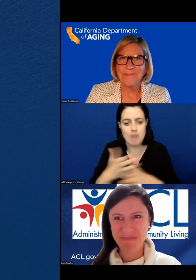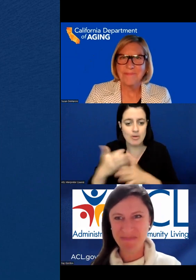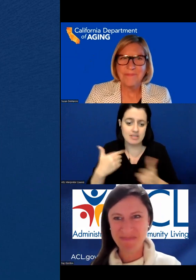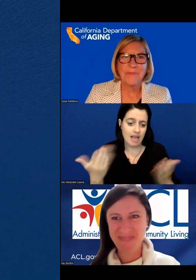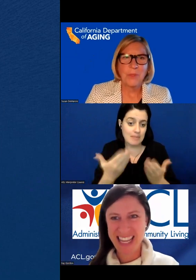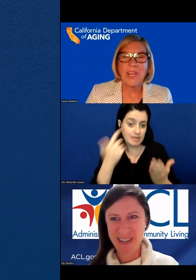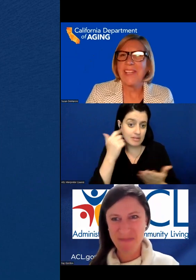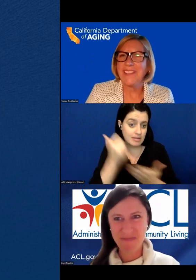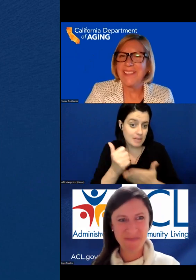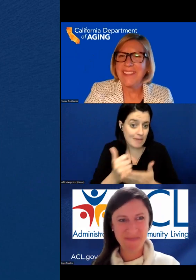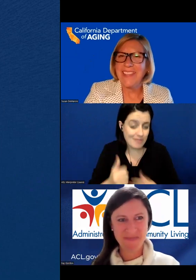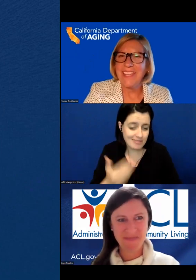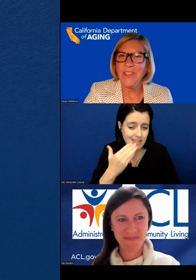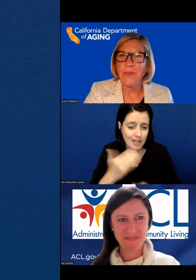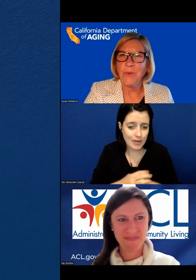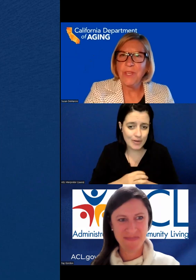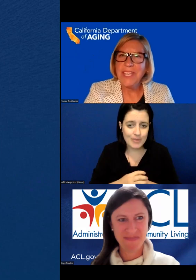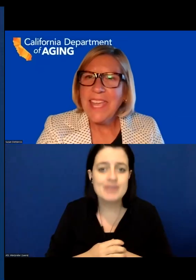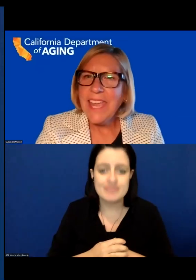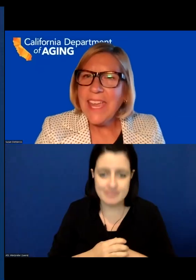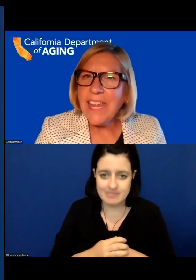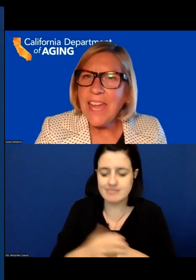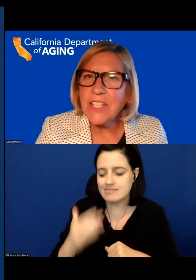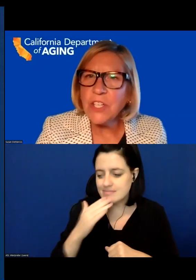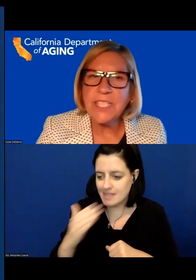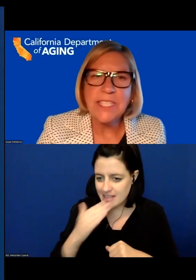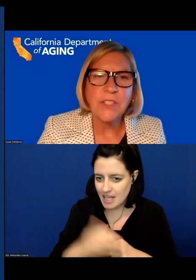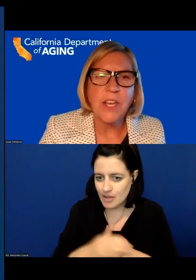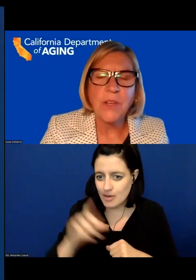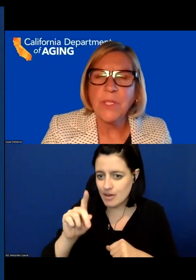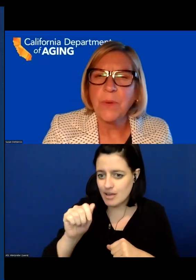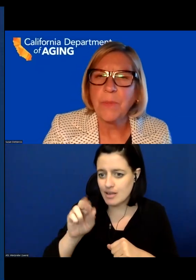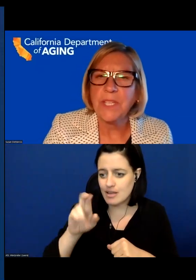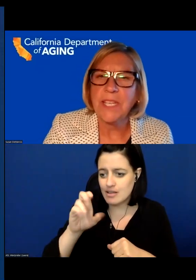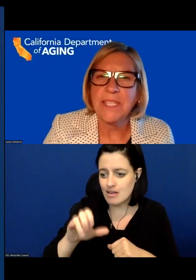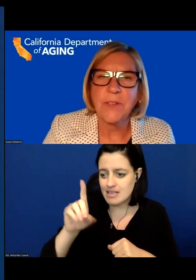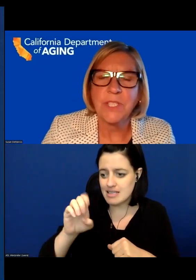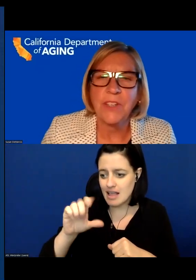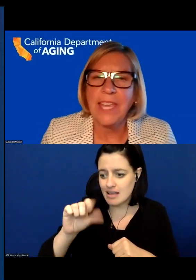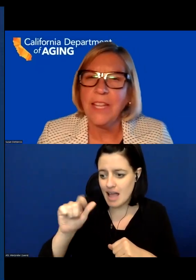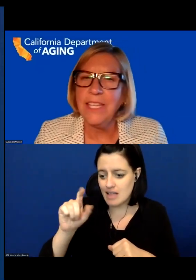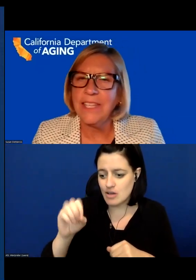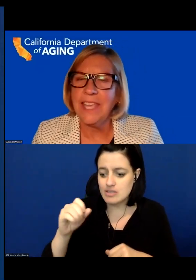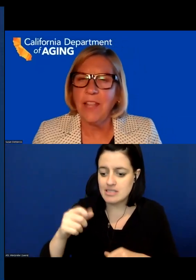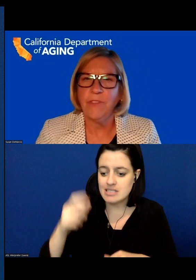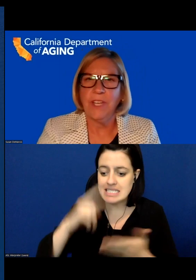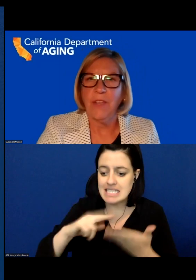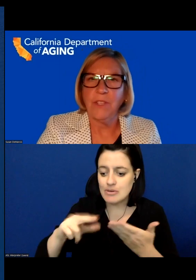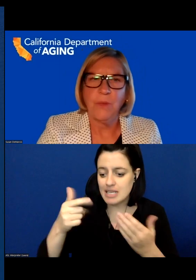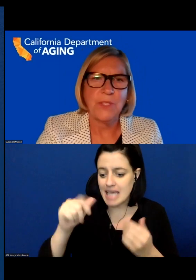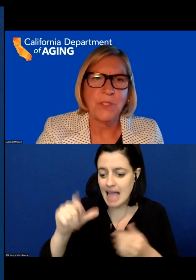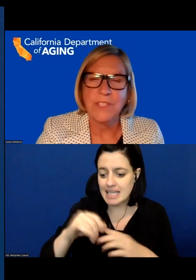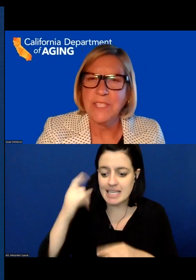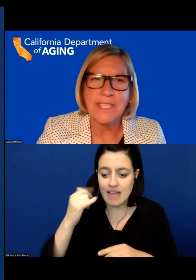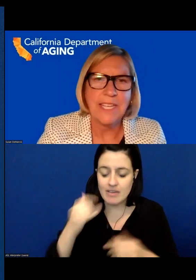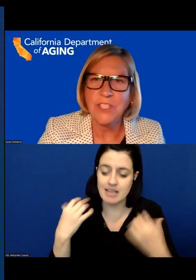helpful. Thank you. Thank you. And Darcy Delgado is representing Secretary Galley in the California Health and